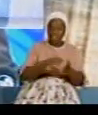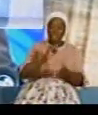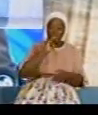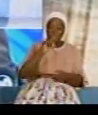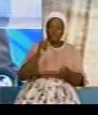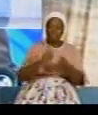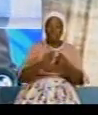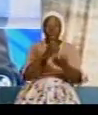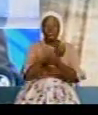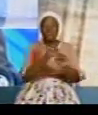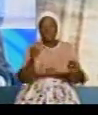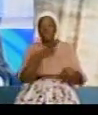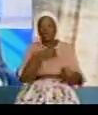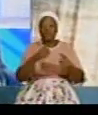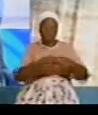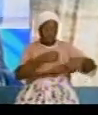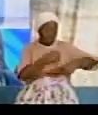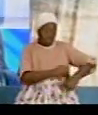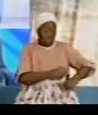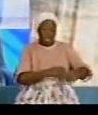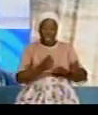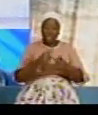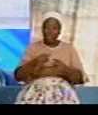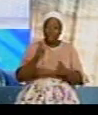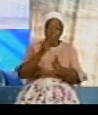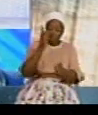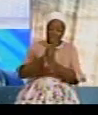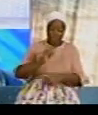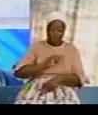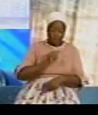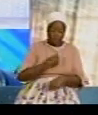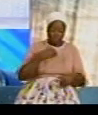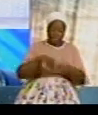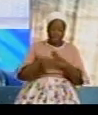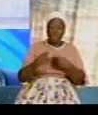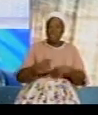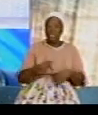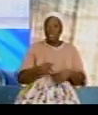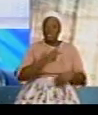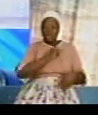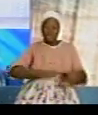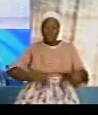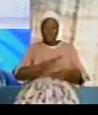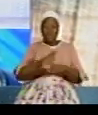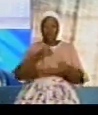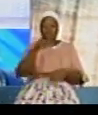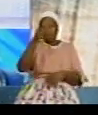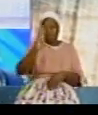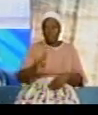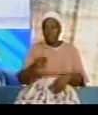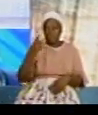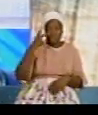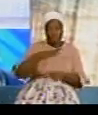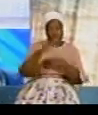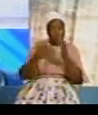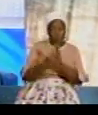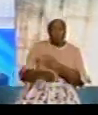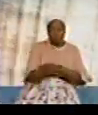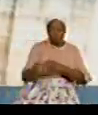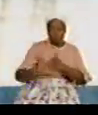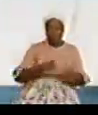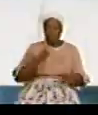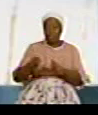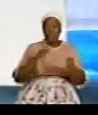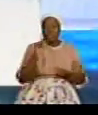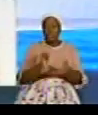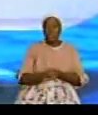save and to secure and to keep us in the kingdom of God. So look at all those people that